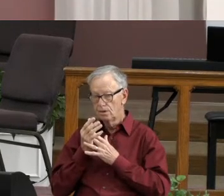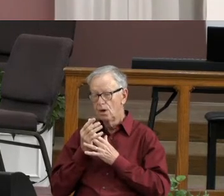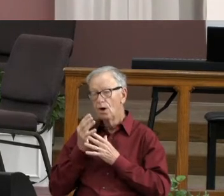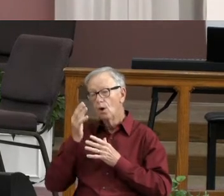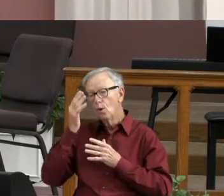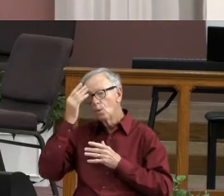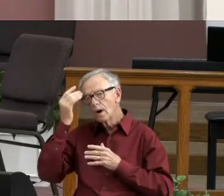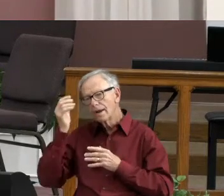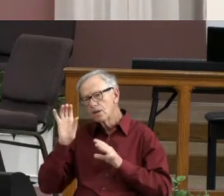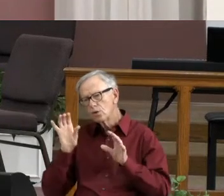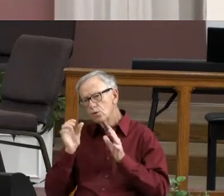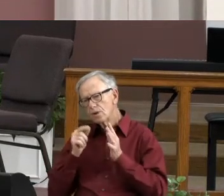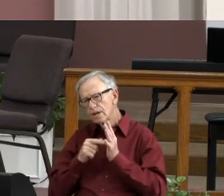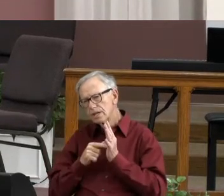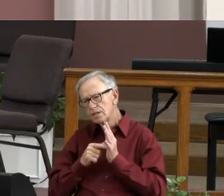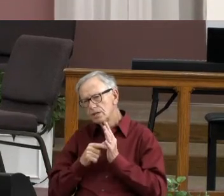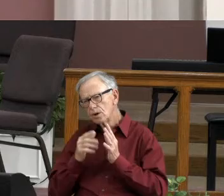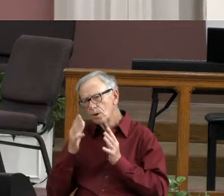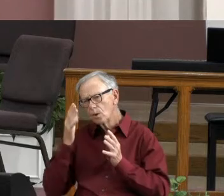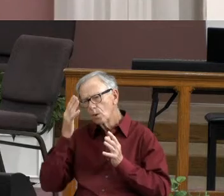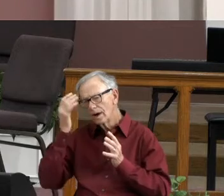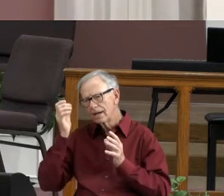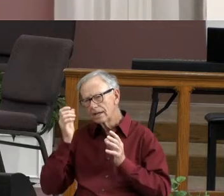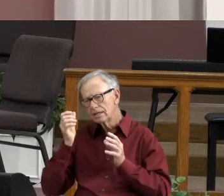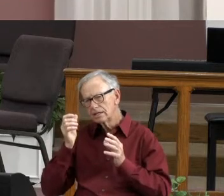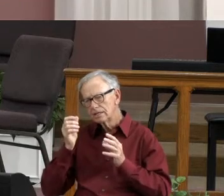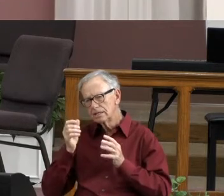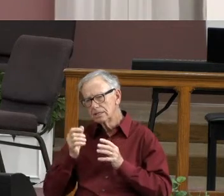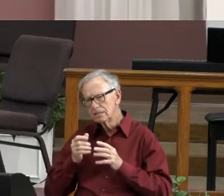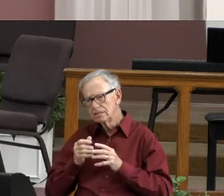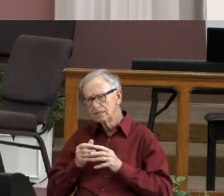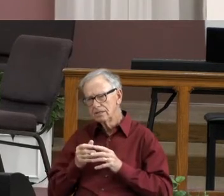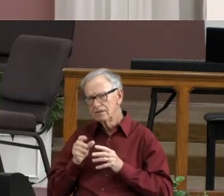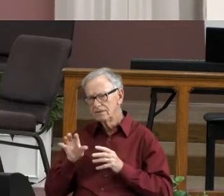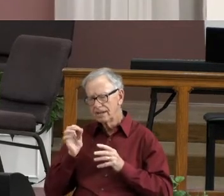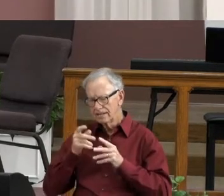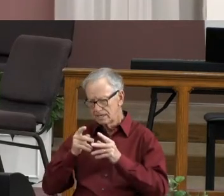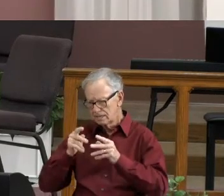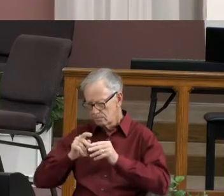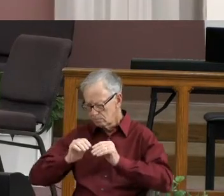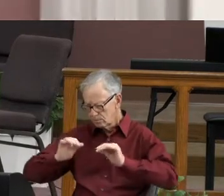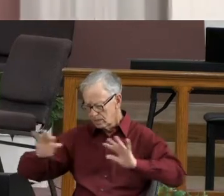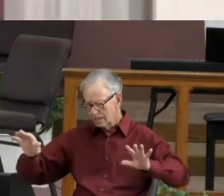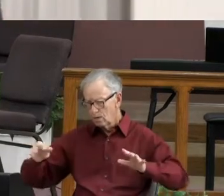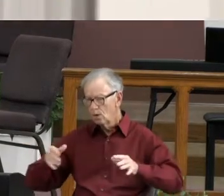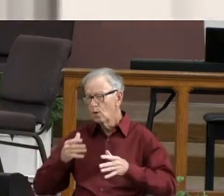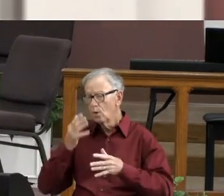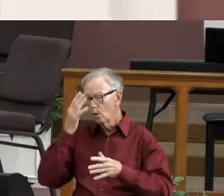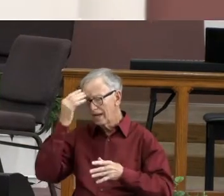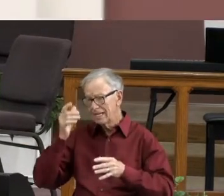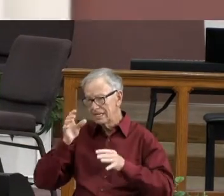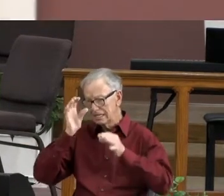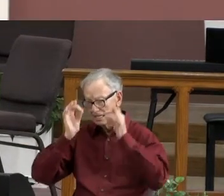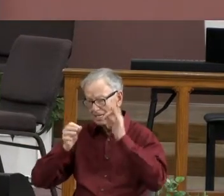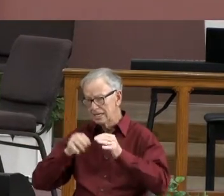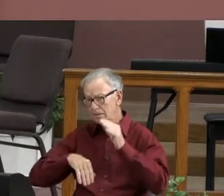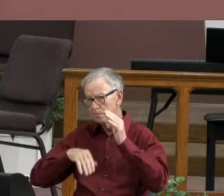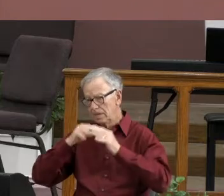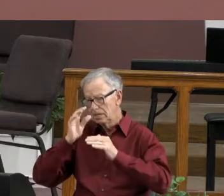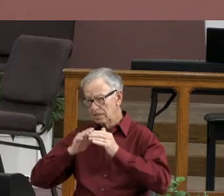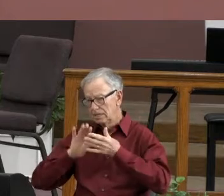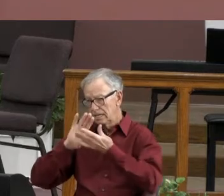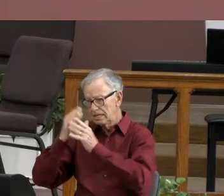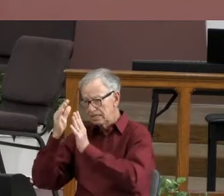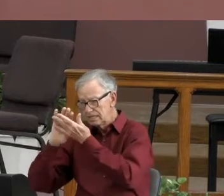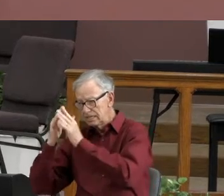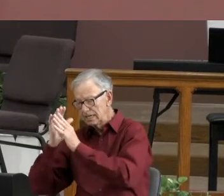Why did they do this? Why did they head out east? Why did they find this plain? Why did they decide to build a city, build for themselves a